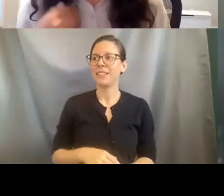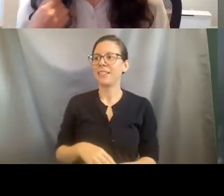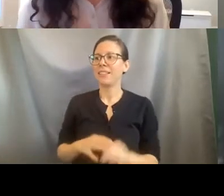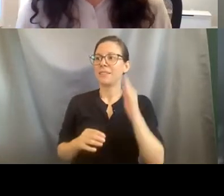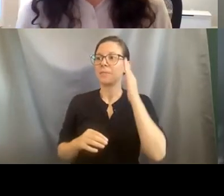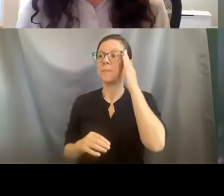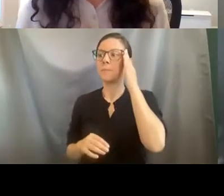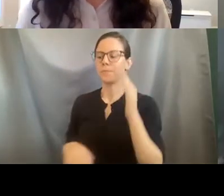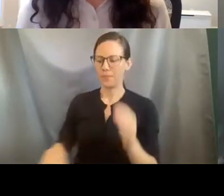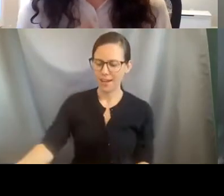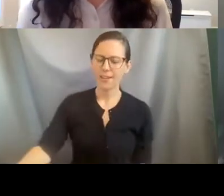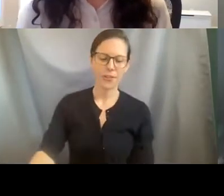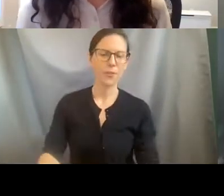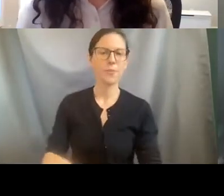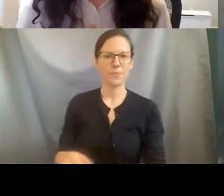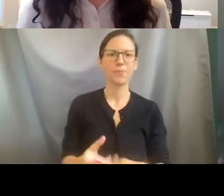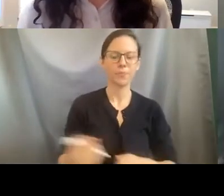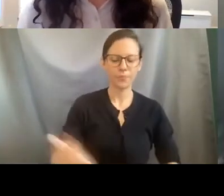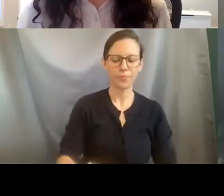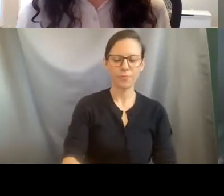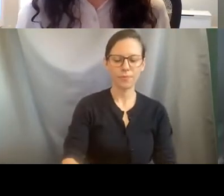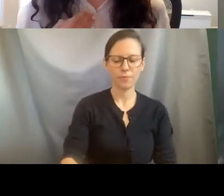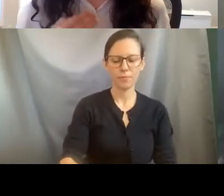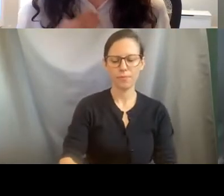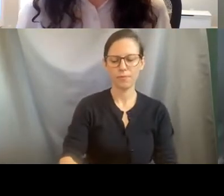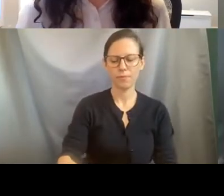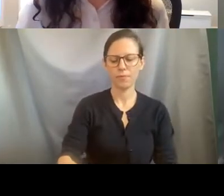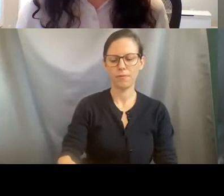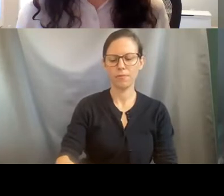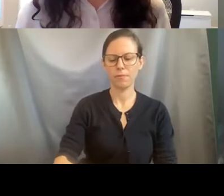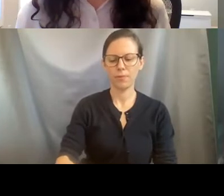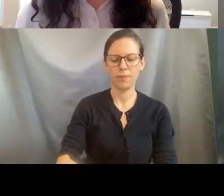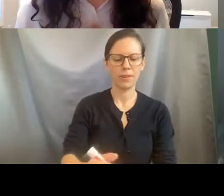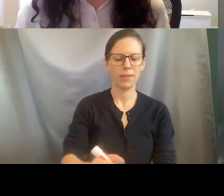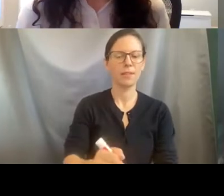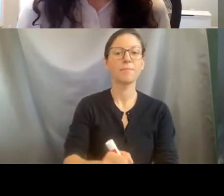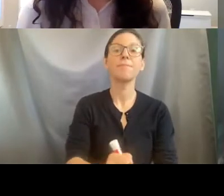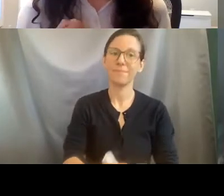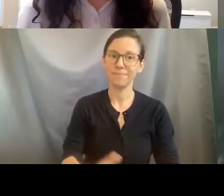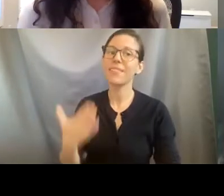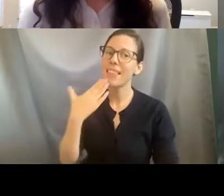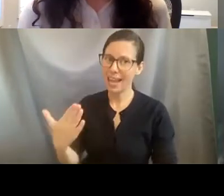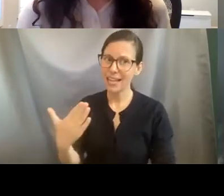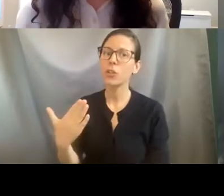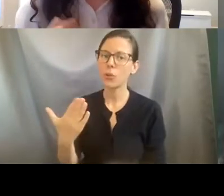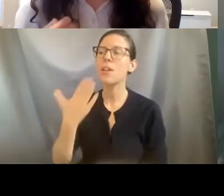Karina, you answered it. You hit it out of the park. Thank you so much for explicitly naming that abortion is